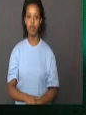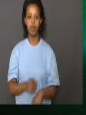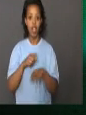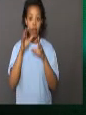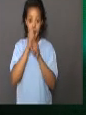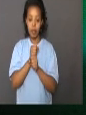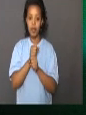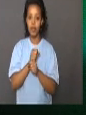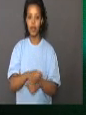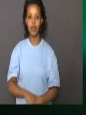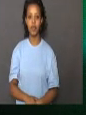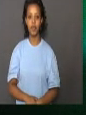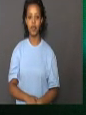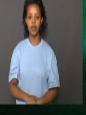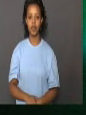Time's up.